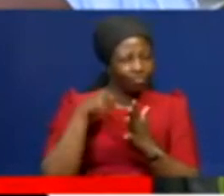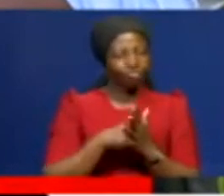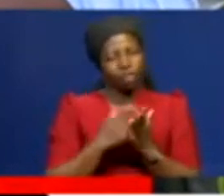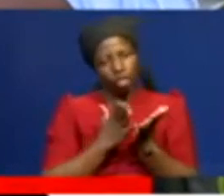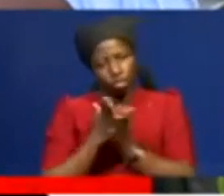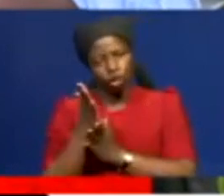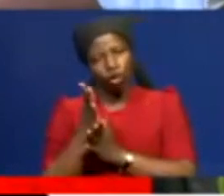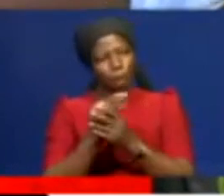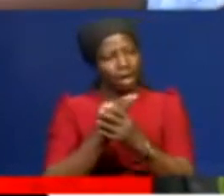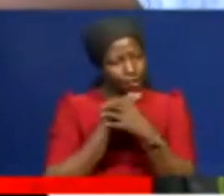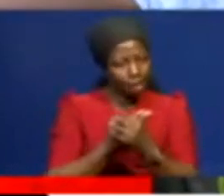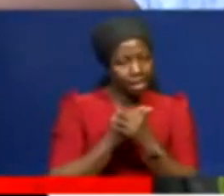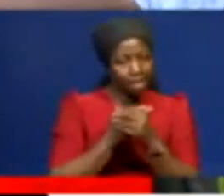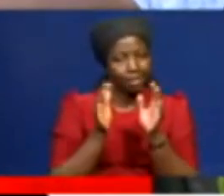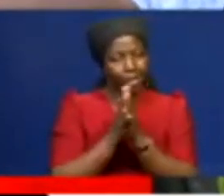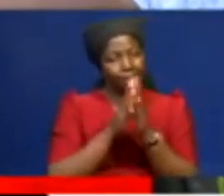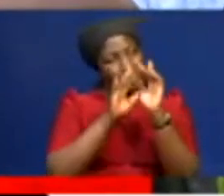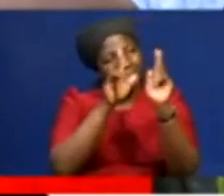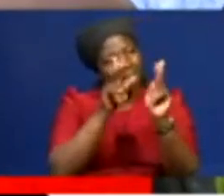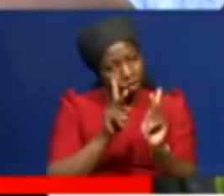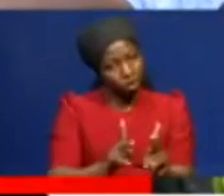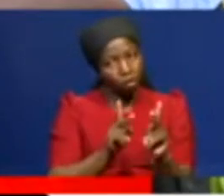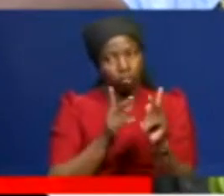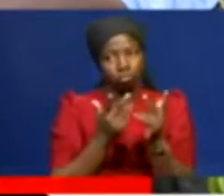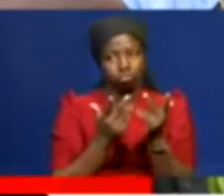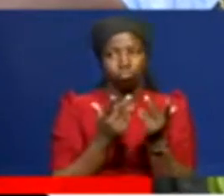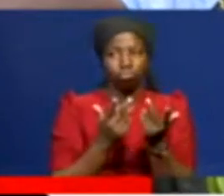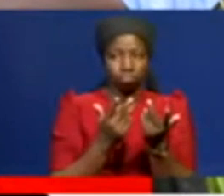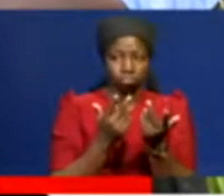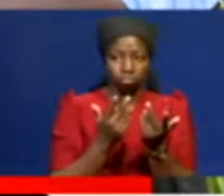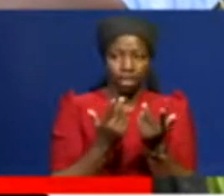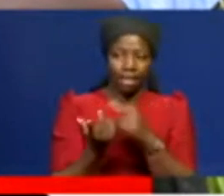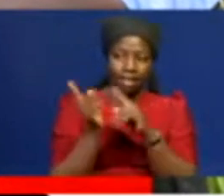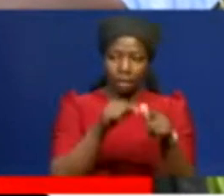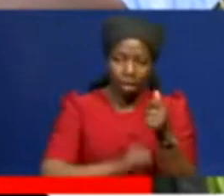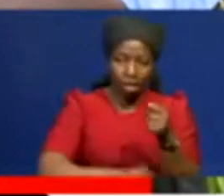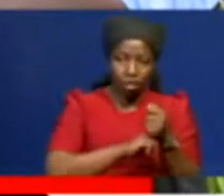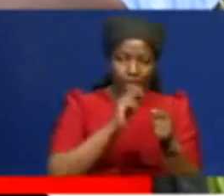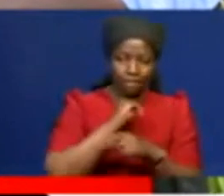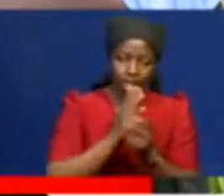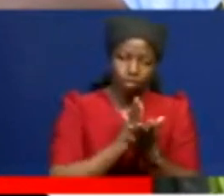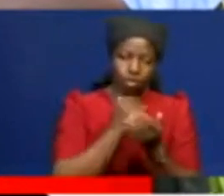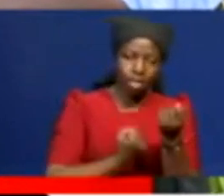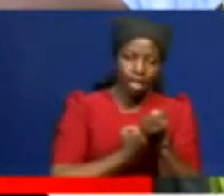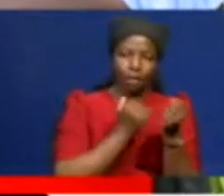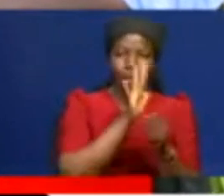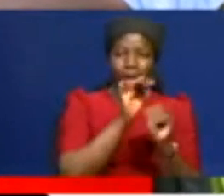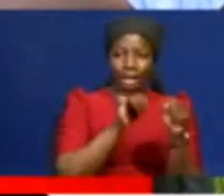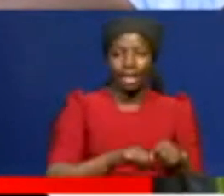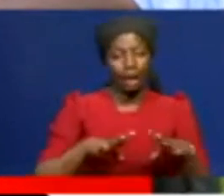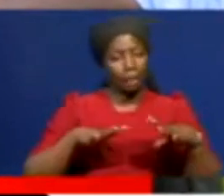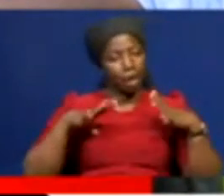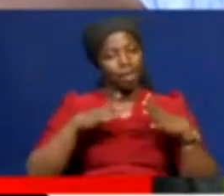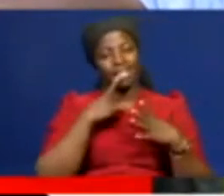through the partnership with the Kisumu Specialists, that they really came in handy. And through their support, I can proudly say now we are back to